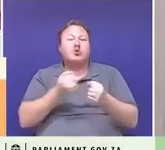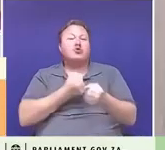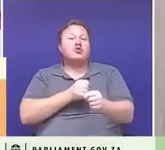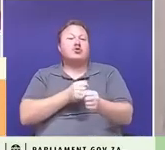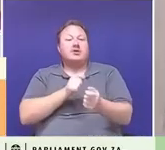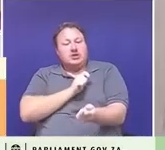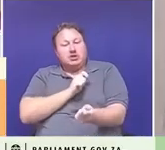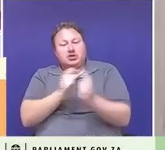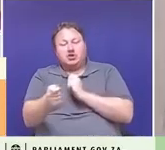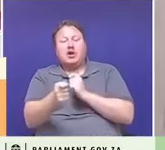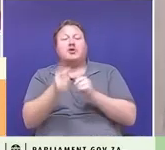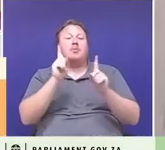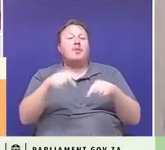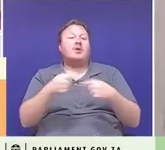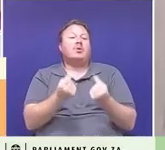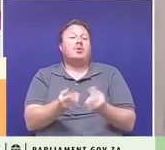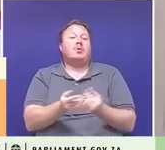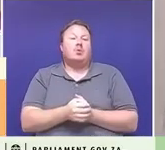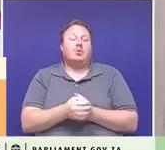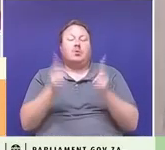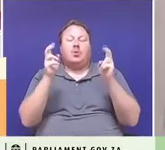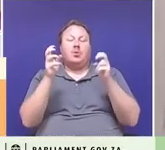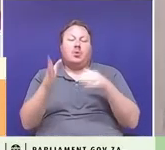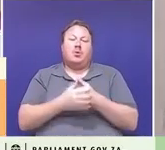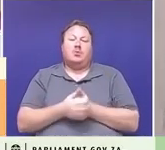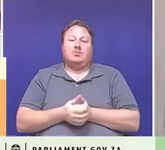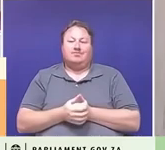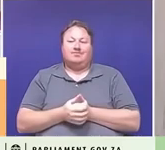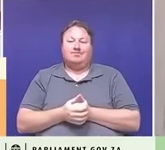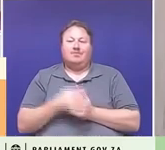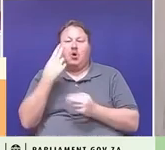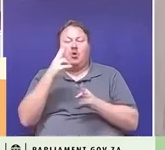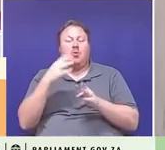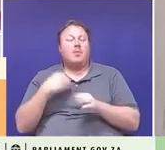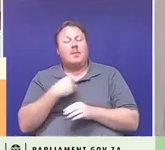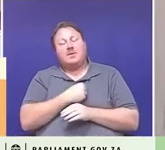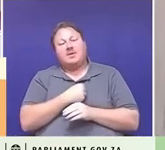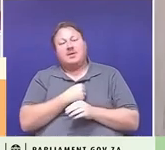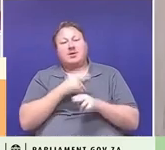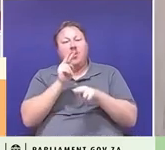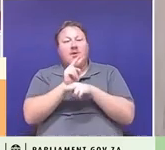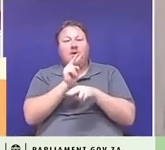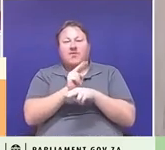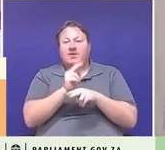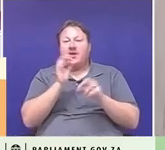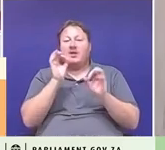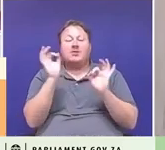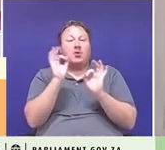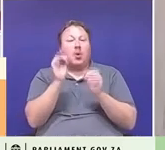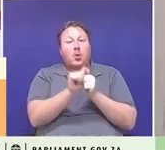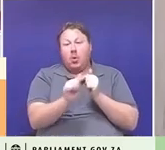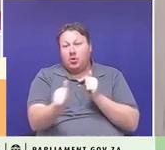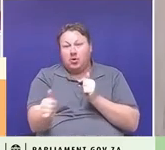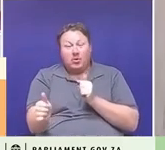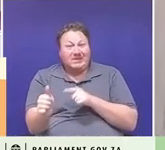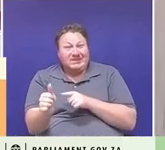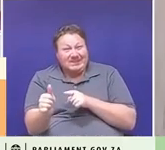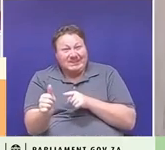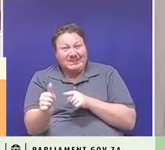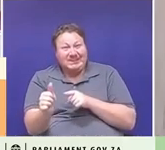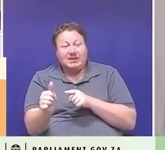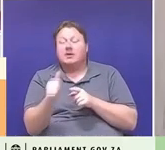members, oversight without consequence is ineffective. This House must now move from